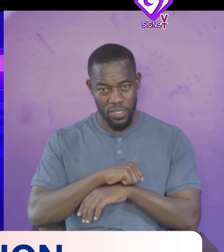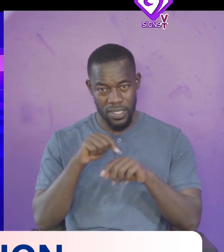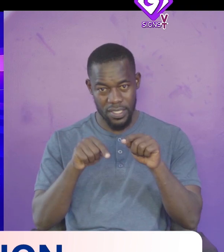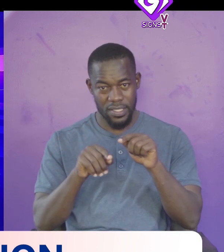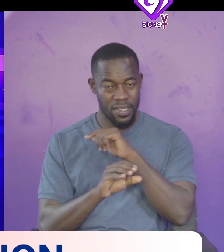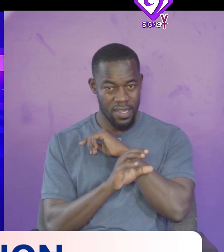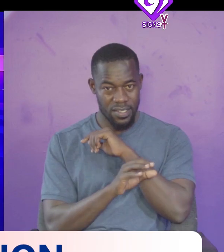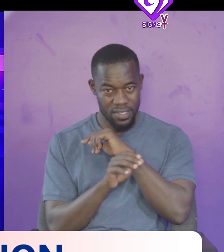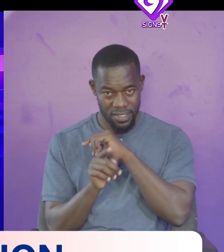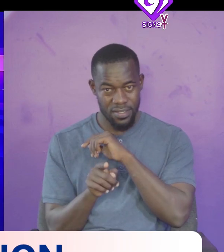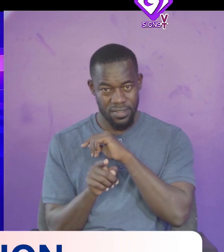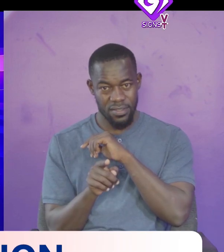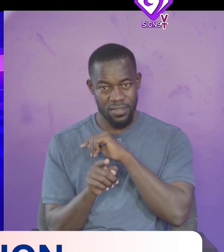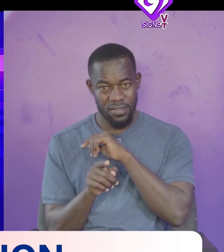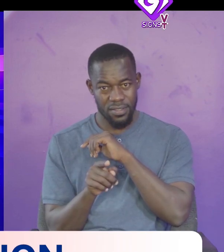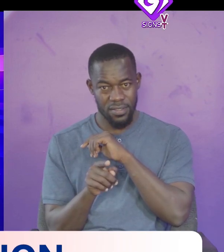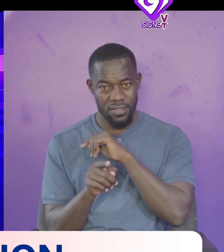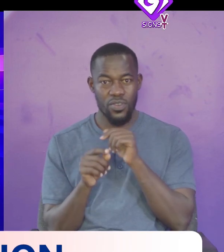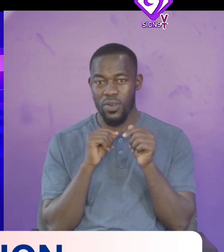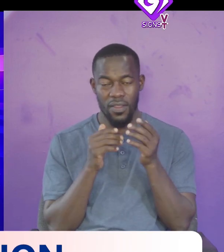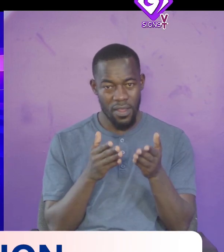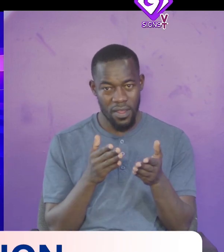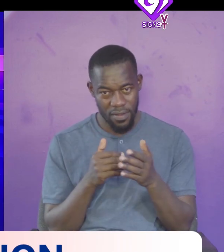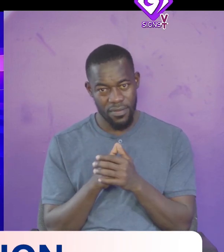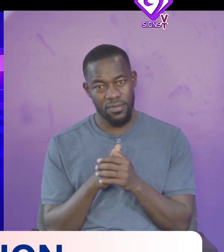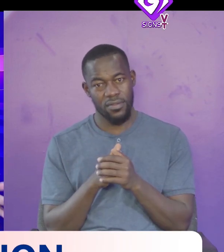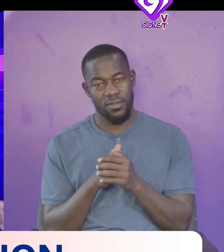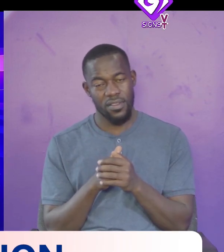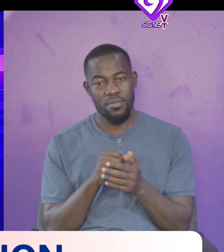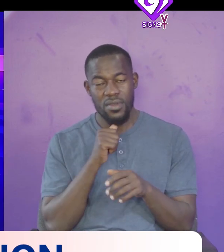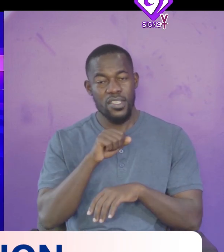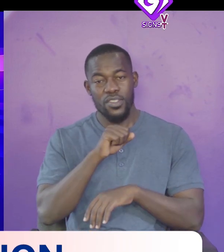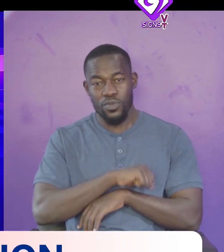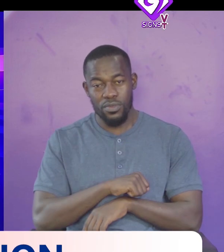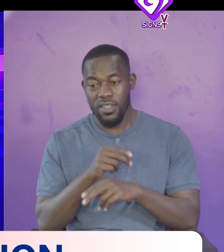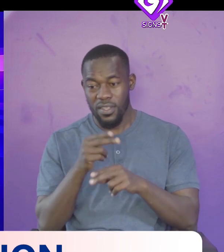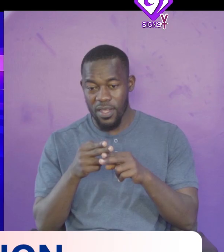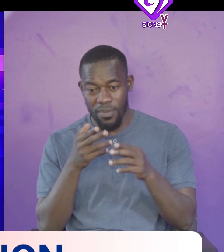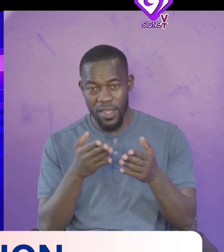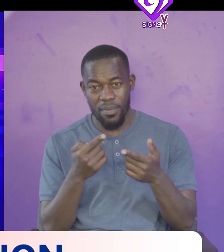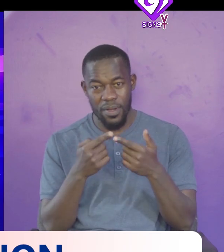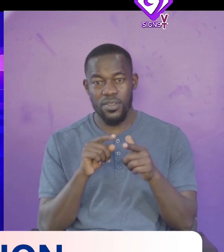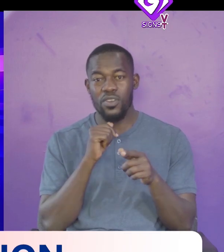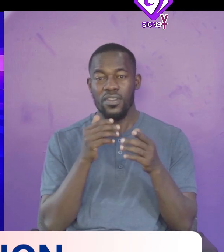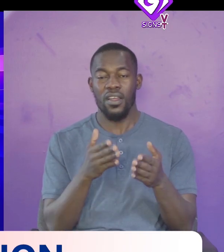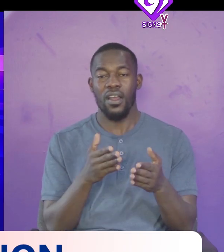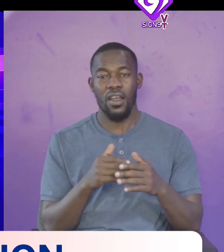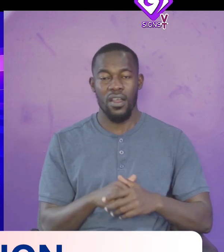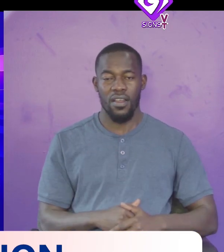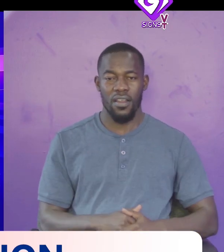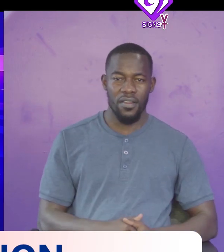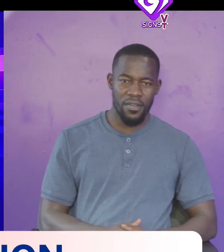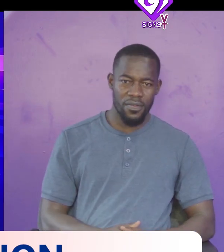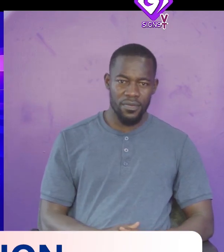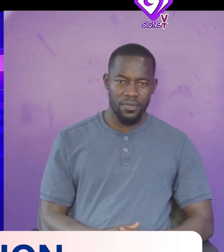as polling stations, don't exist. There is a fence there and nothing else is there. So, really, Jonah, the issue must